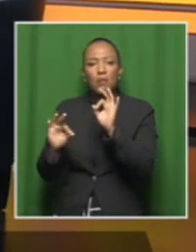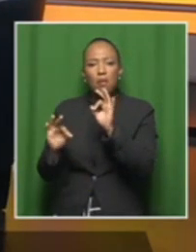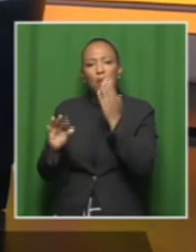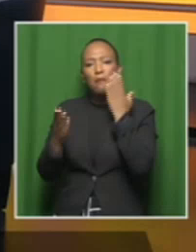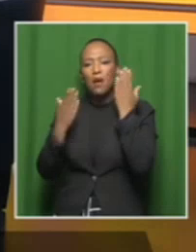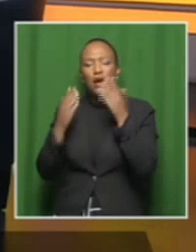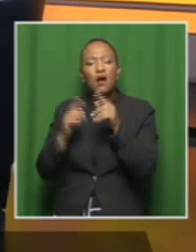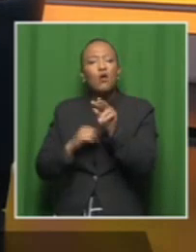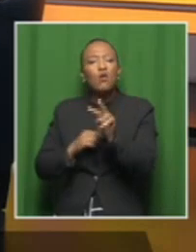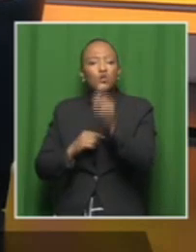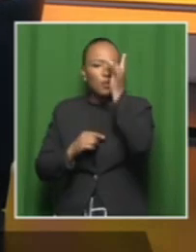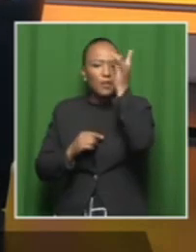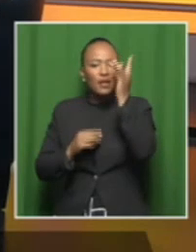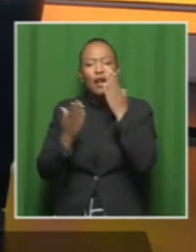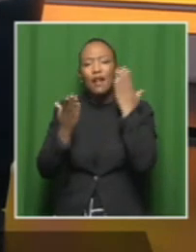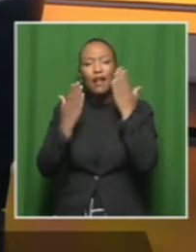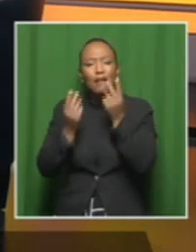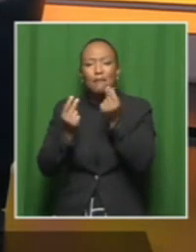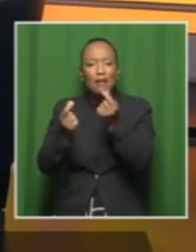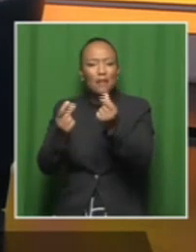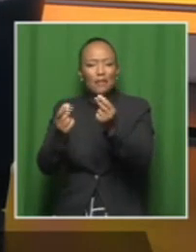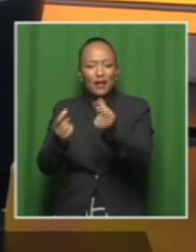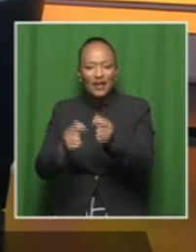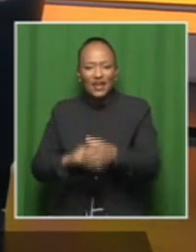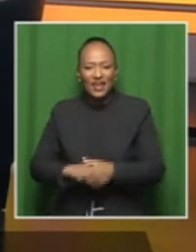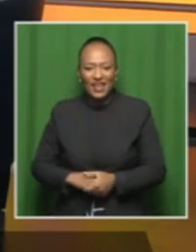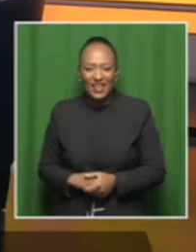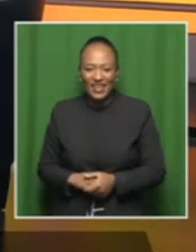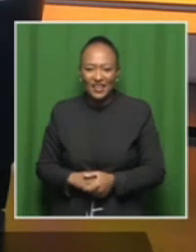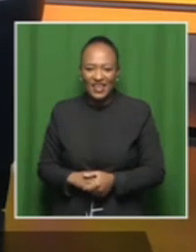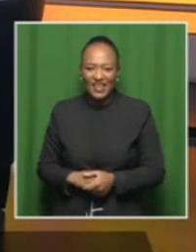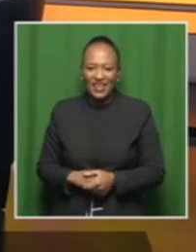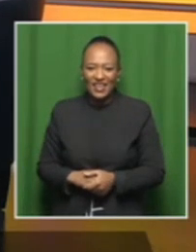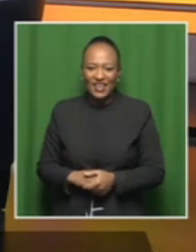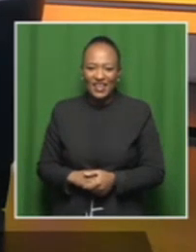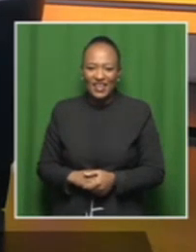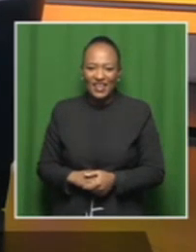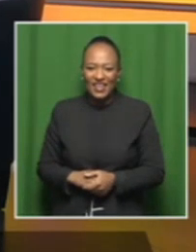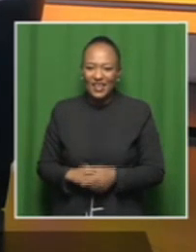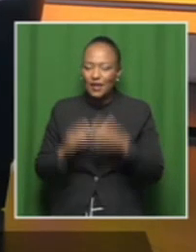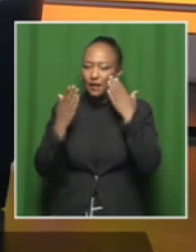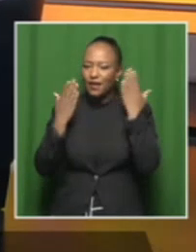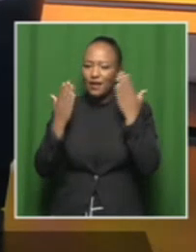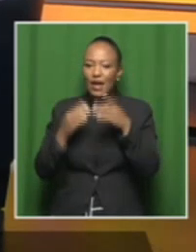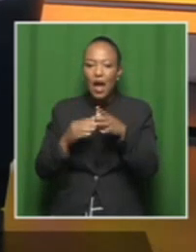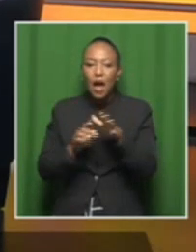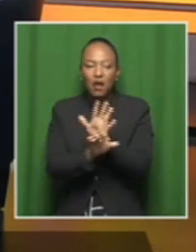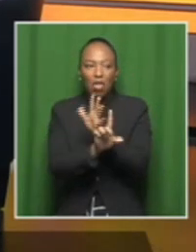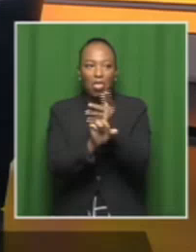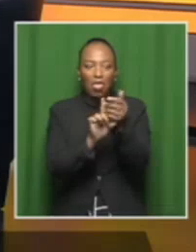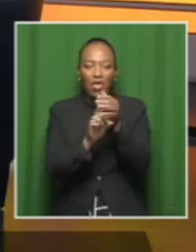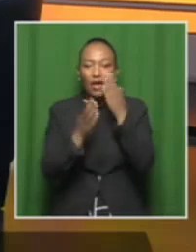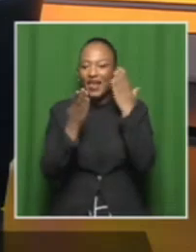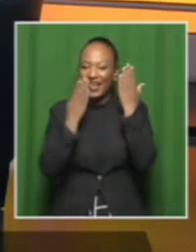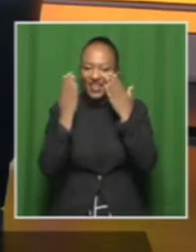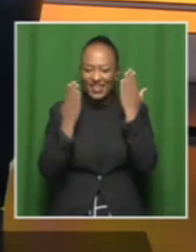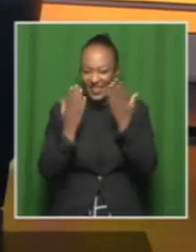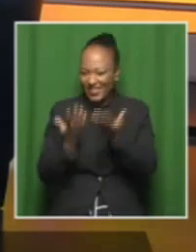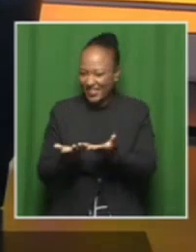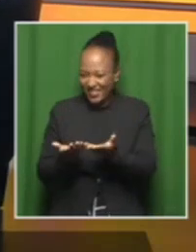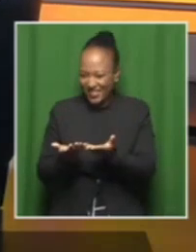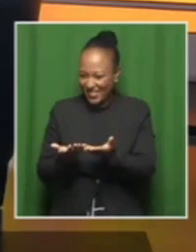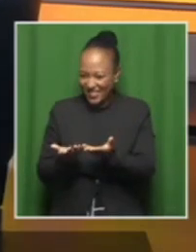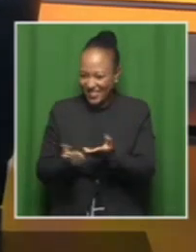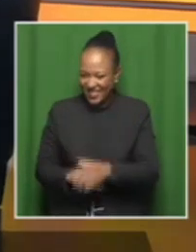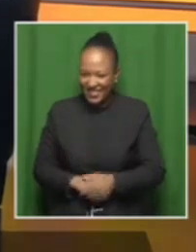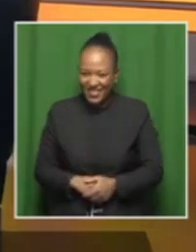Chief. They shy. Dude, I've been in the game forever, eh? they You can't shy- tell me about makeup. They shashed us there. Ngay bung shy nge makeup.